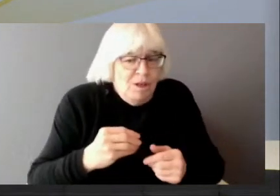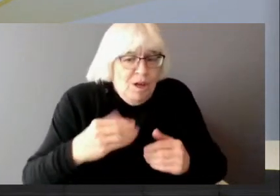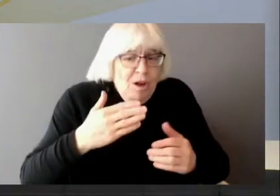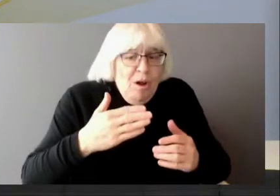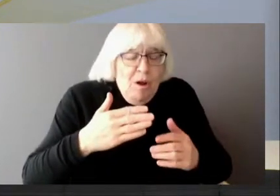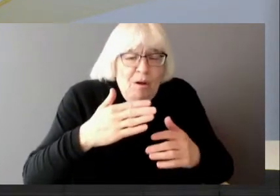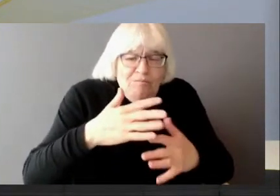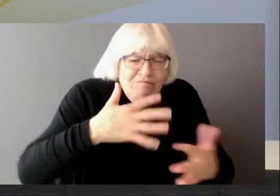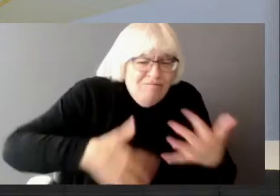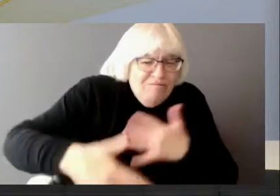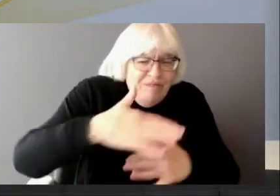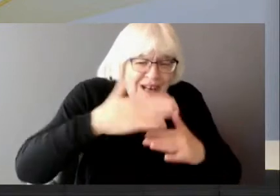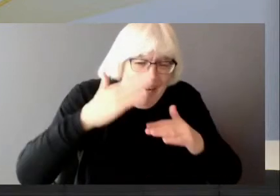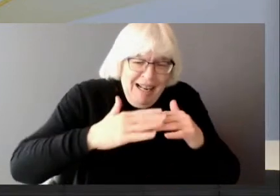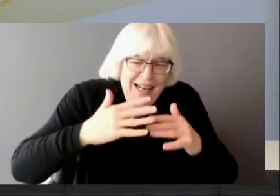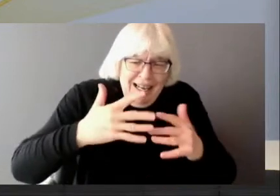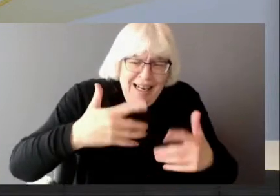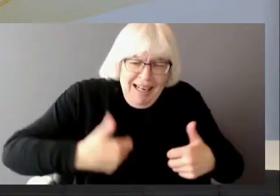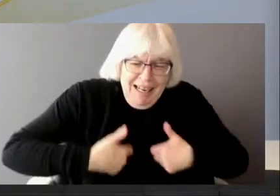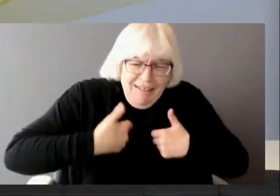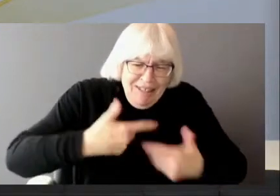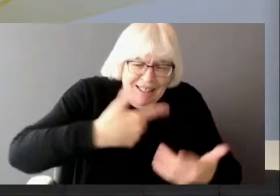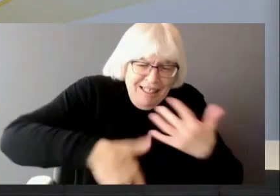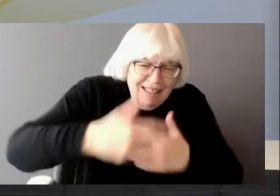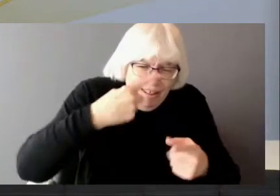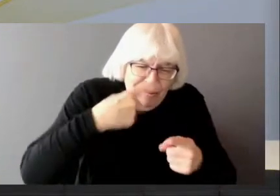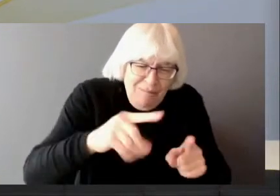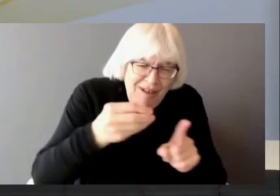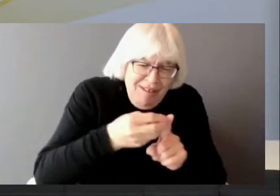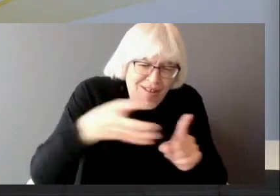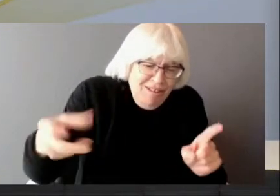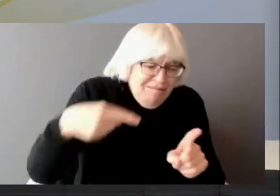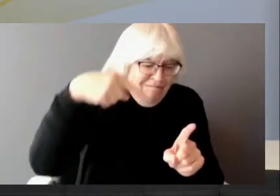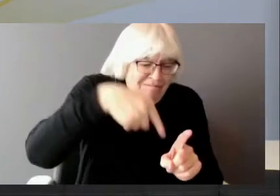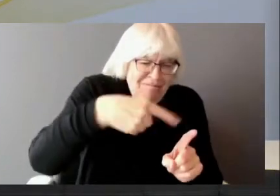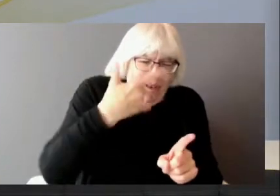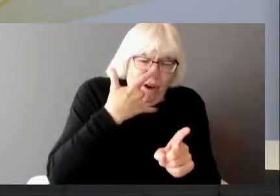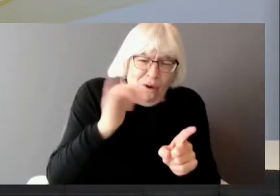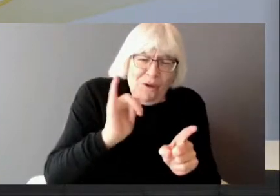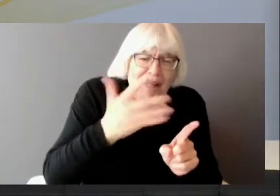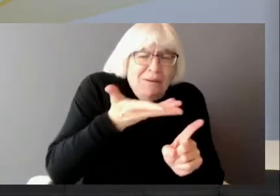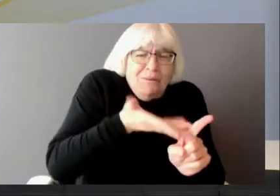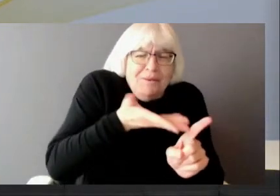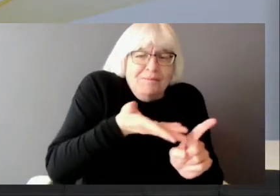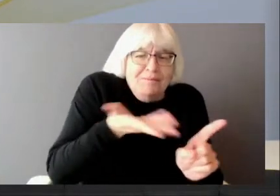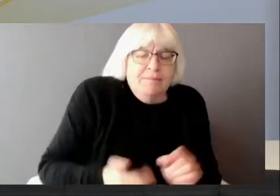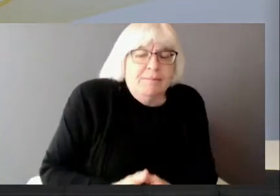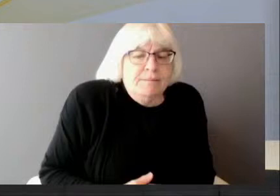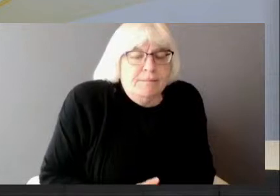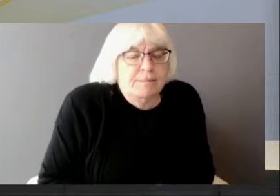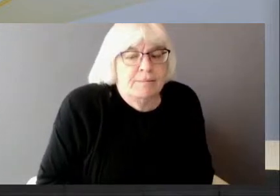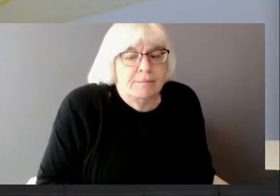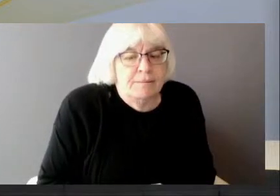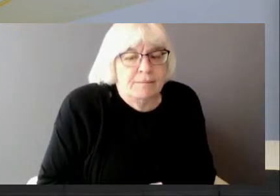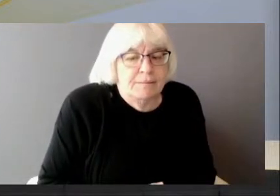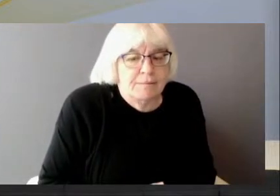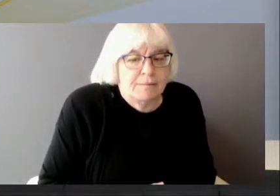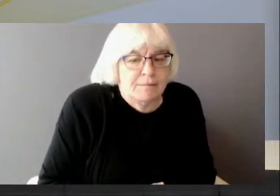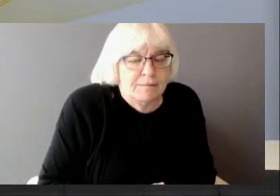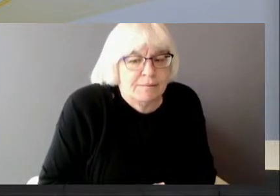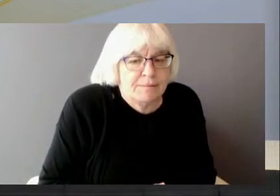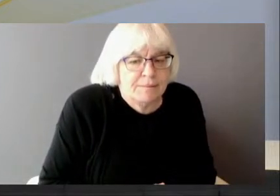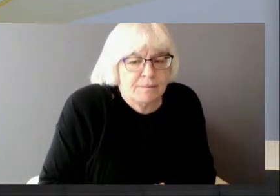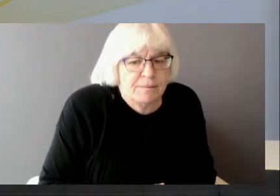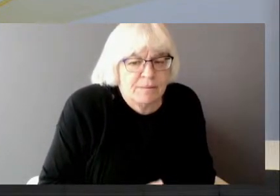bit more specific about what those living settings are. So it will be, and I don't have the list of them in